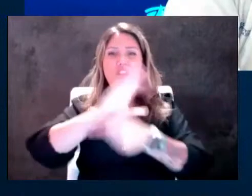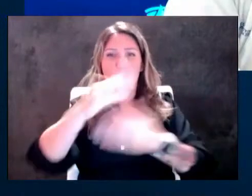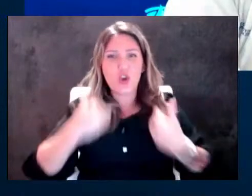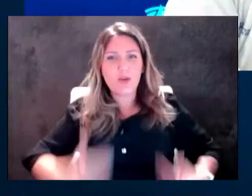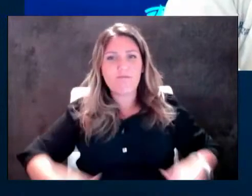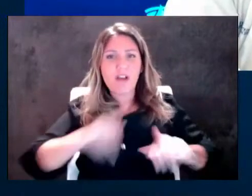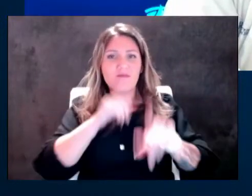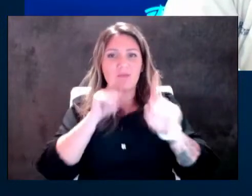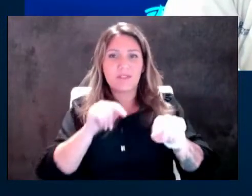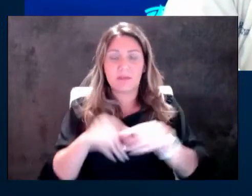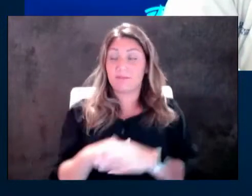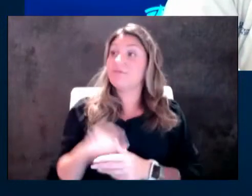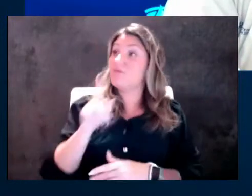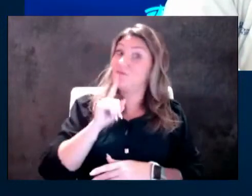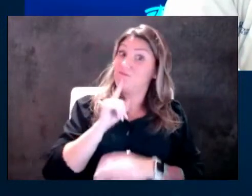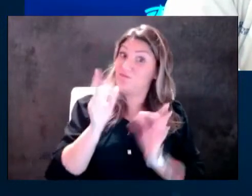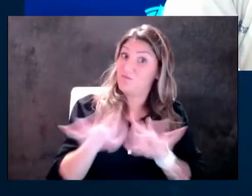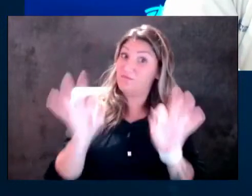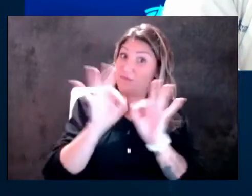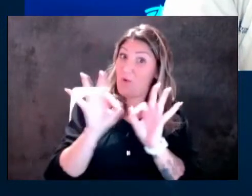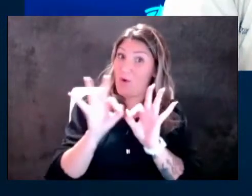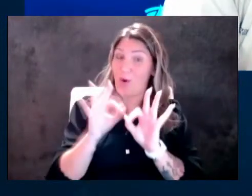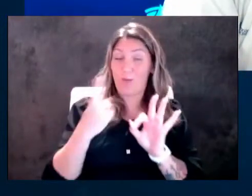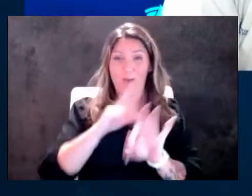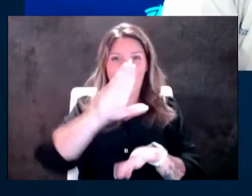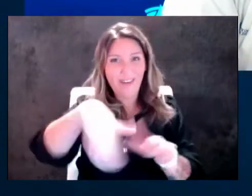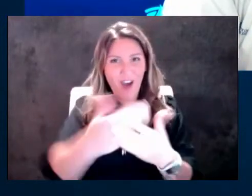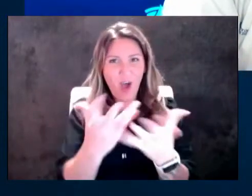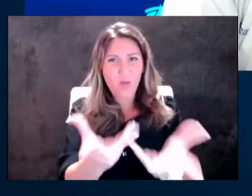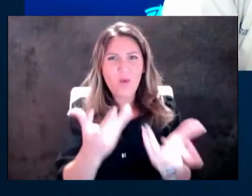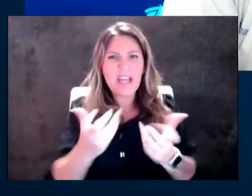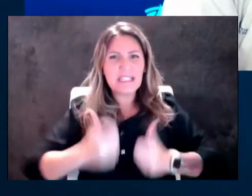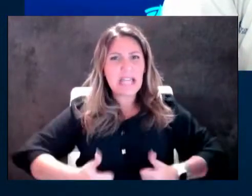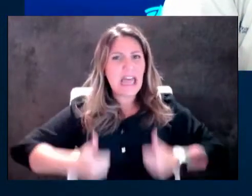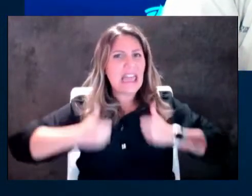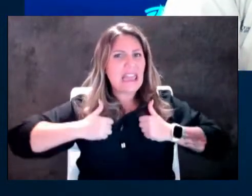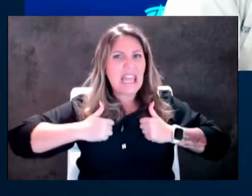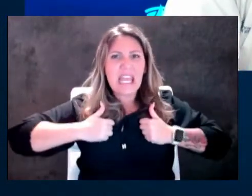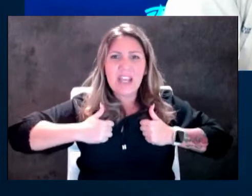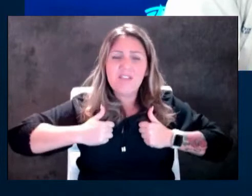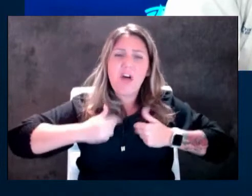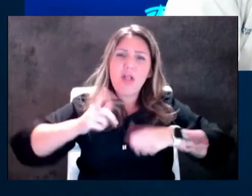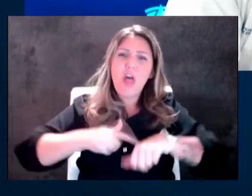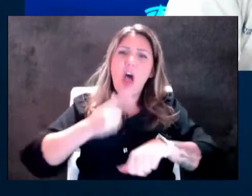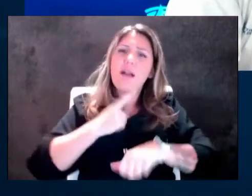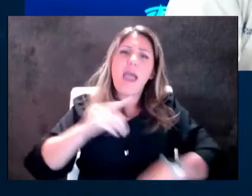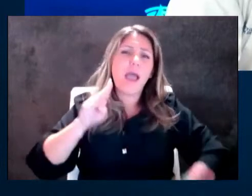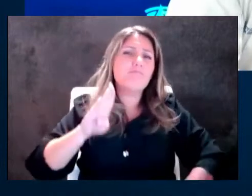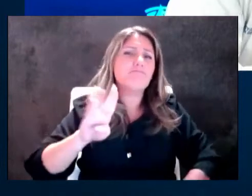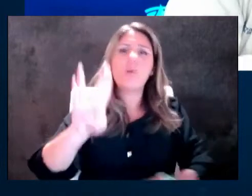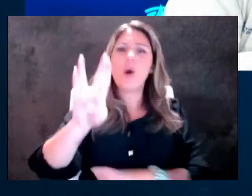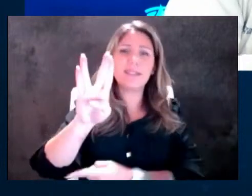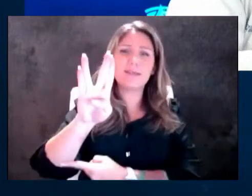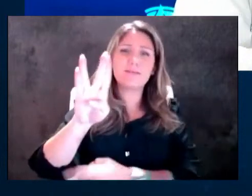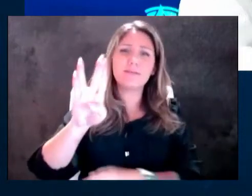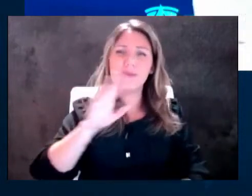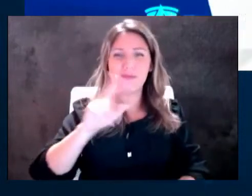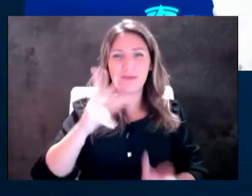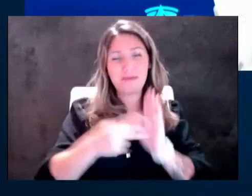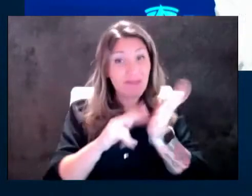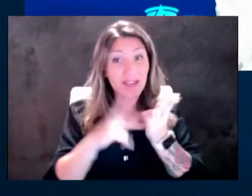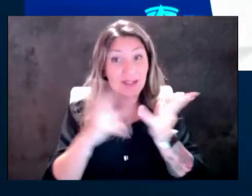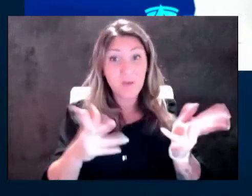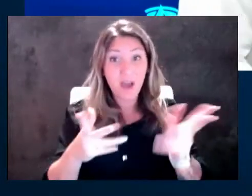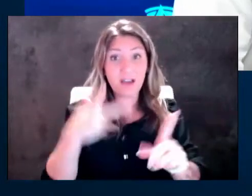so important because we all want to live long and prosper, which means make sure you get vaccinated.